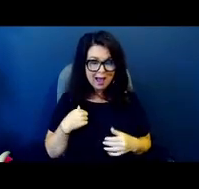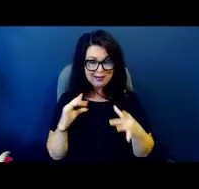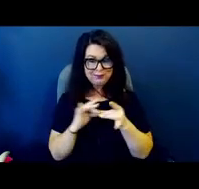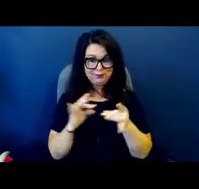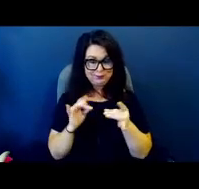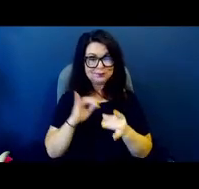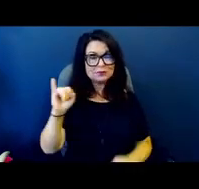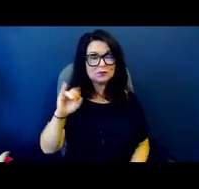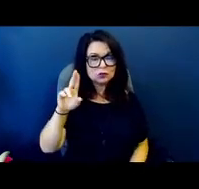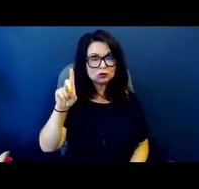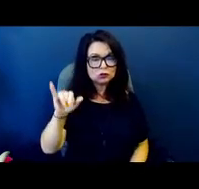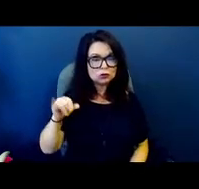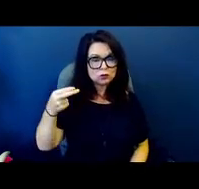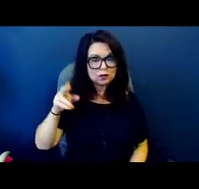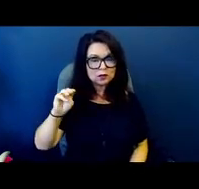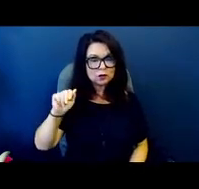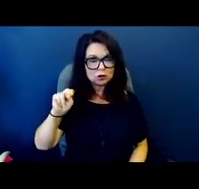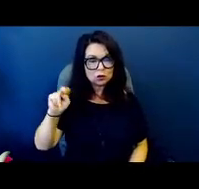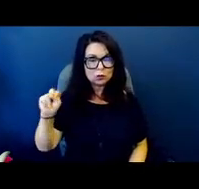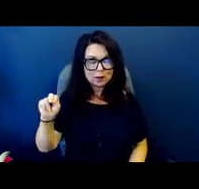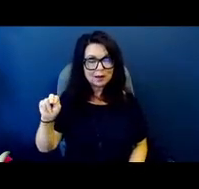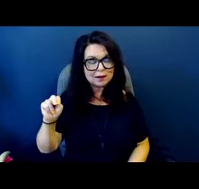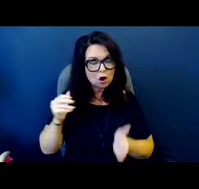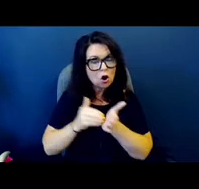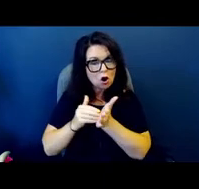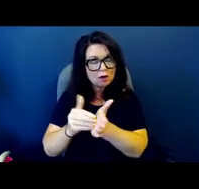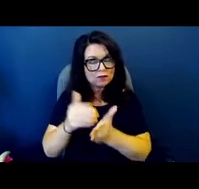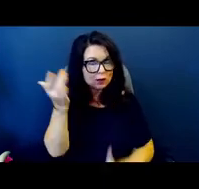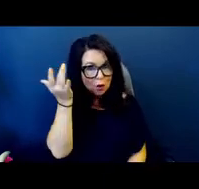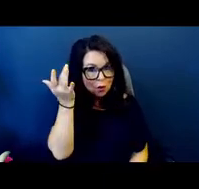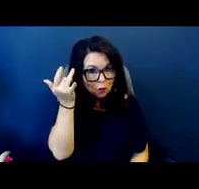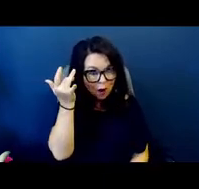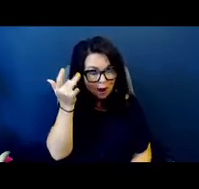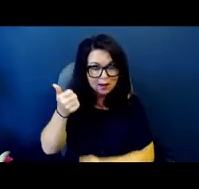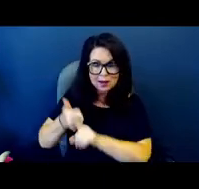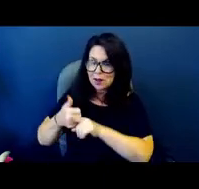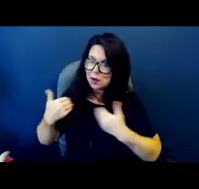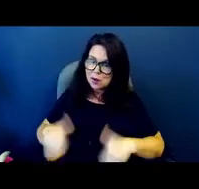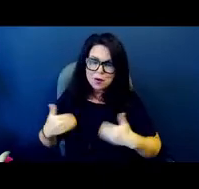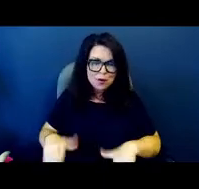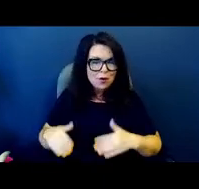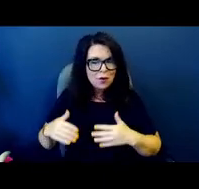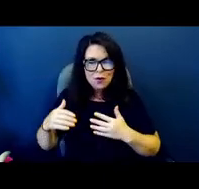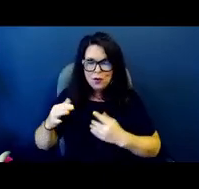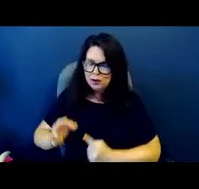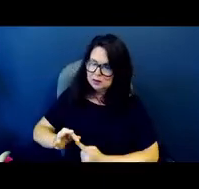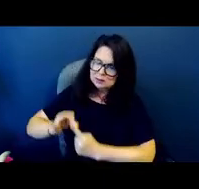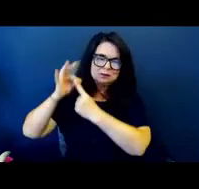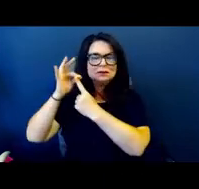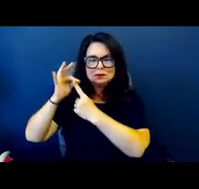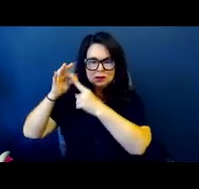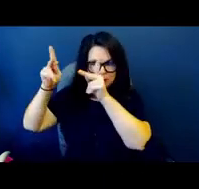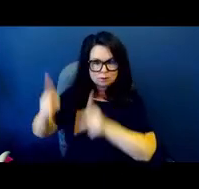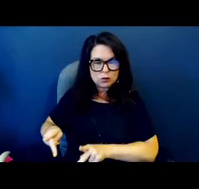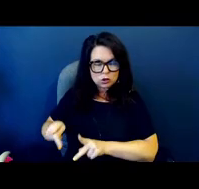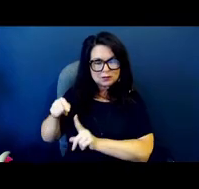interview because she is extraordinary, and one of the things she's been giving a lot of interviews lately in the